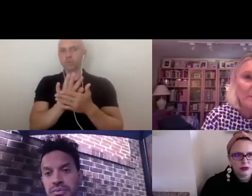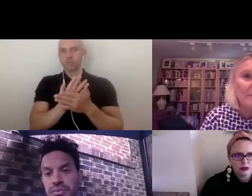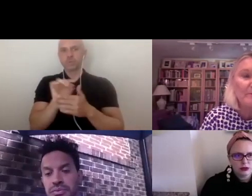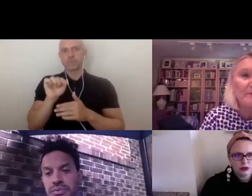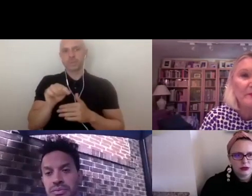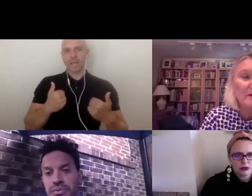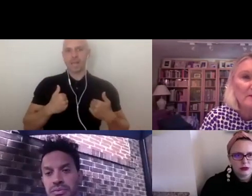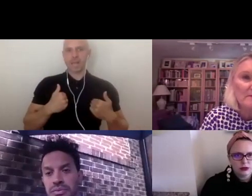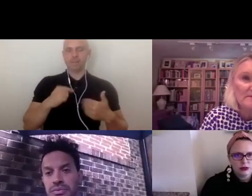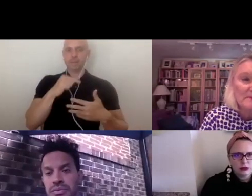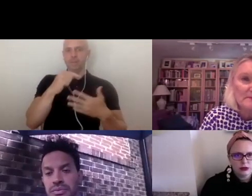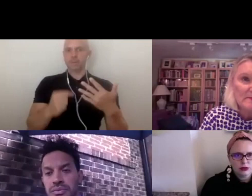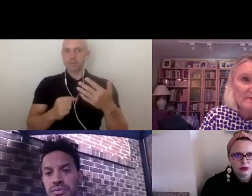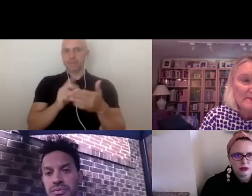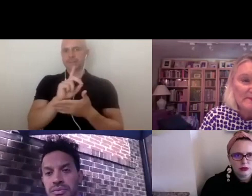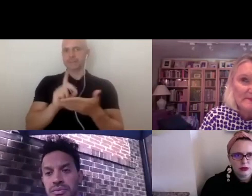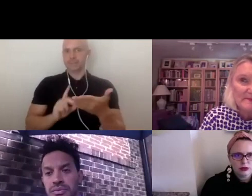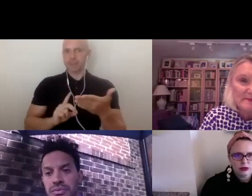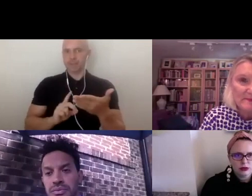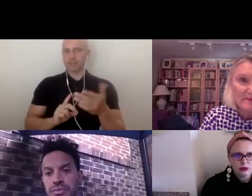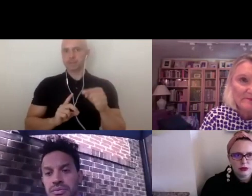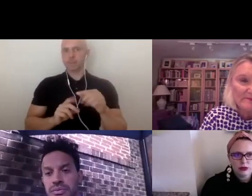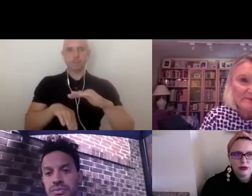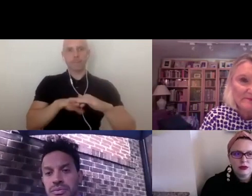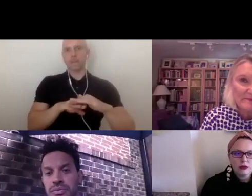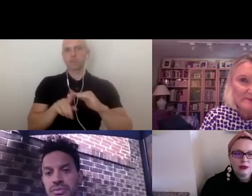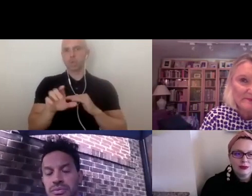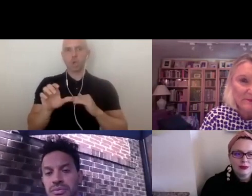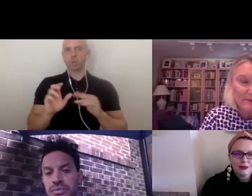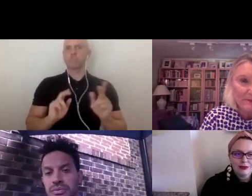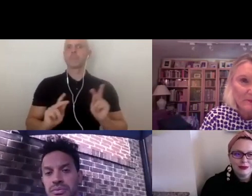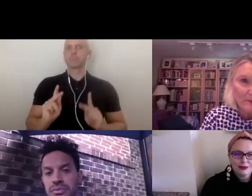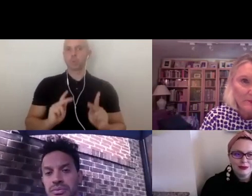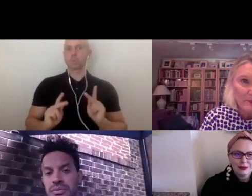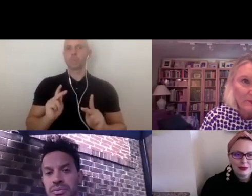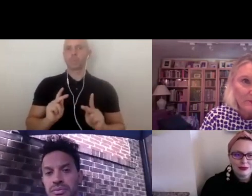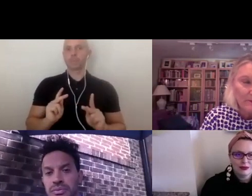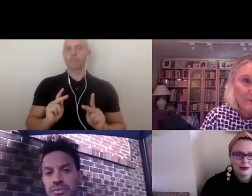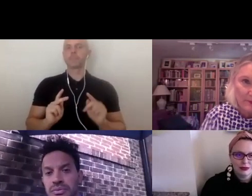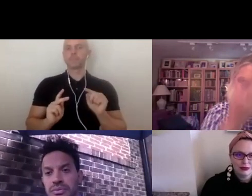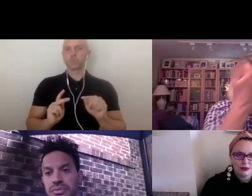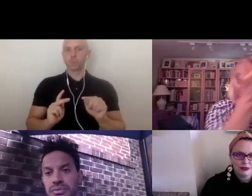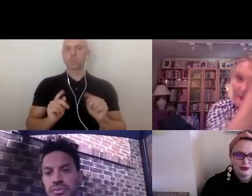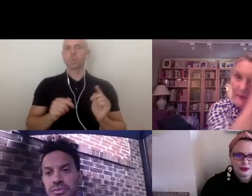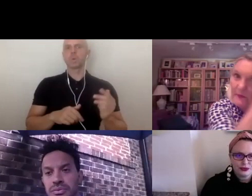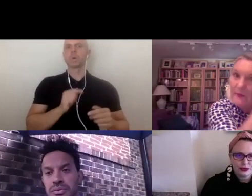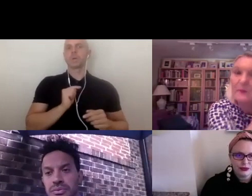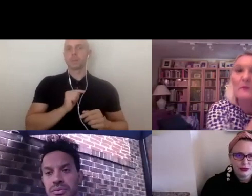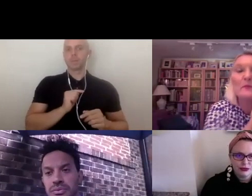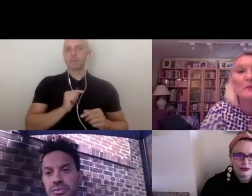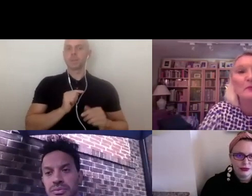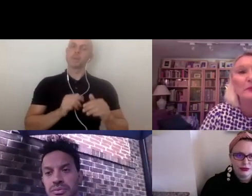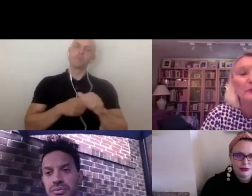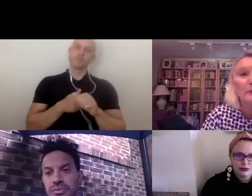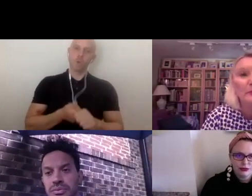have a maximum of 100 people. So understanding that no matter what, we're going to stay within the guidelines of 100 people.